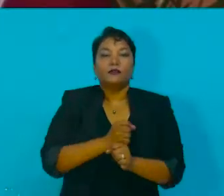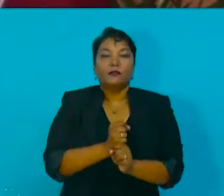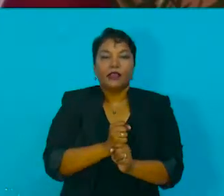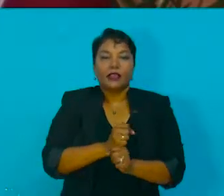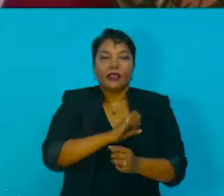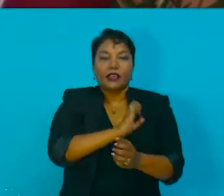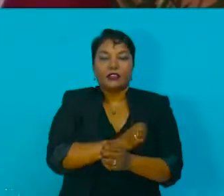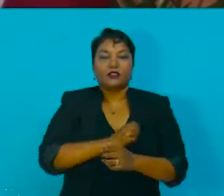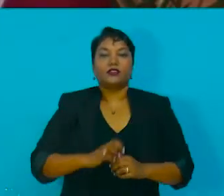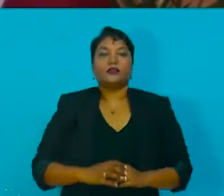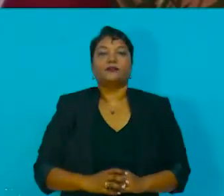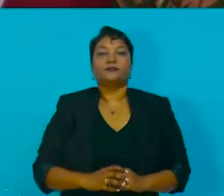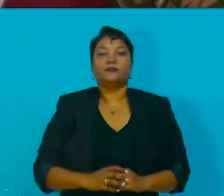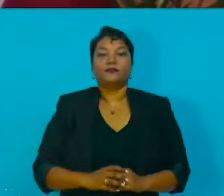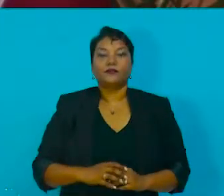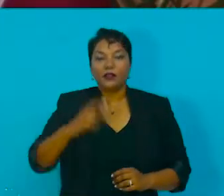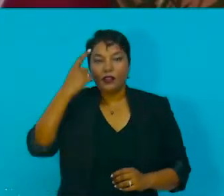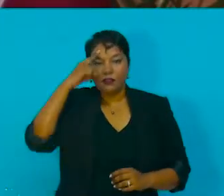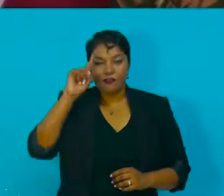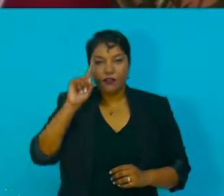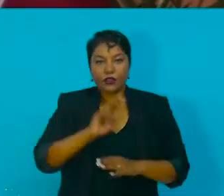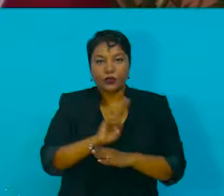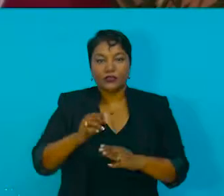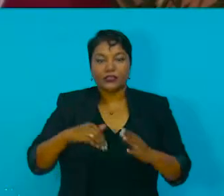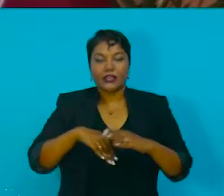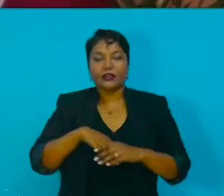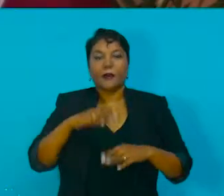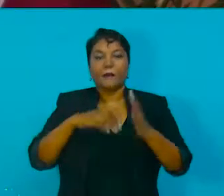throughout the Caribbean, because we're into this technology. But this one